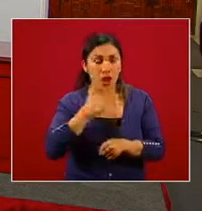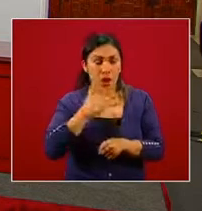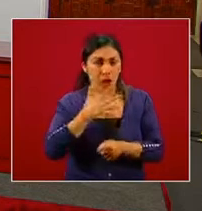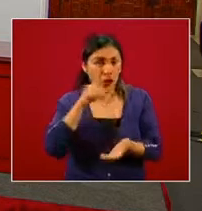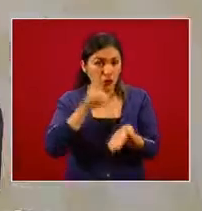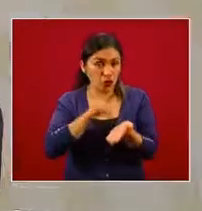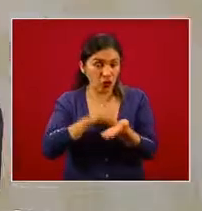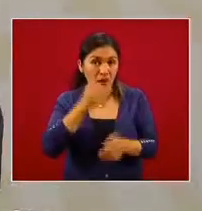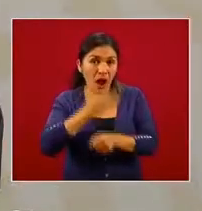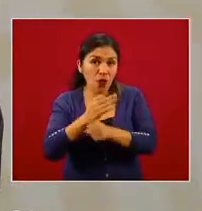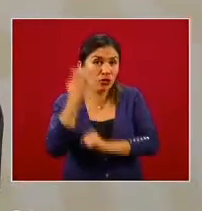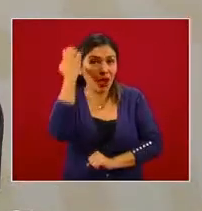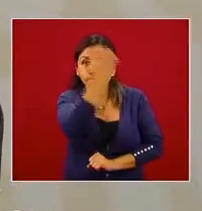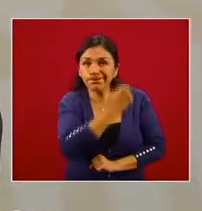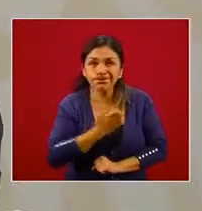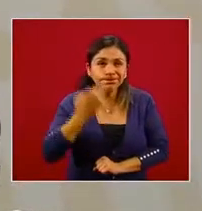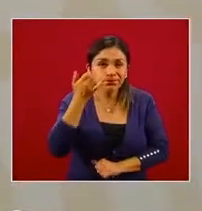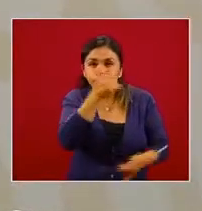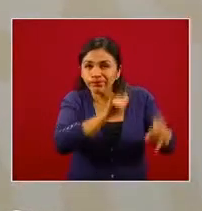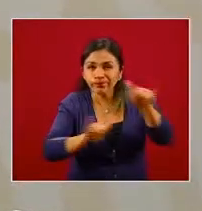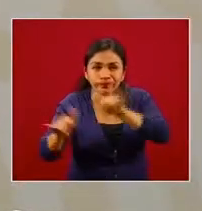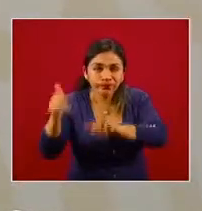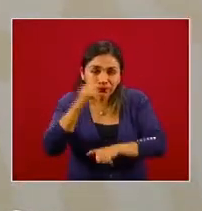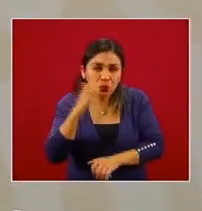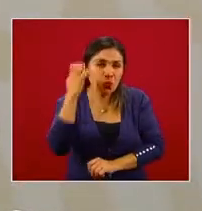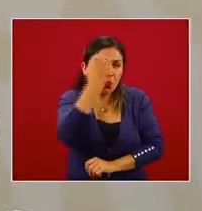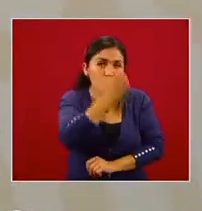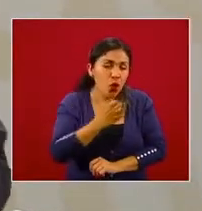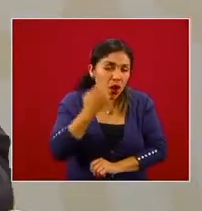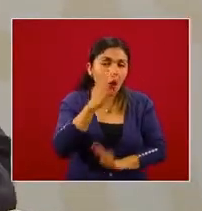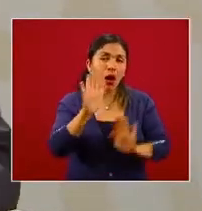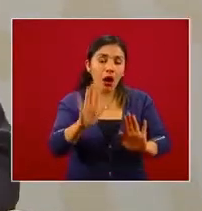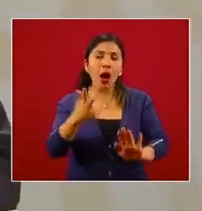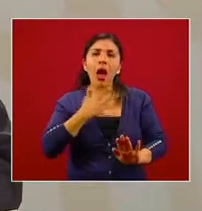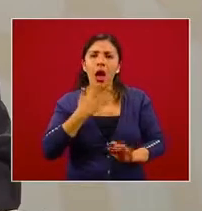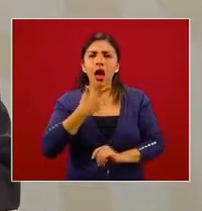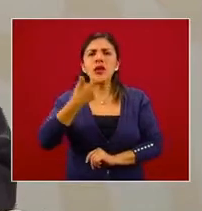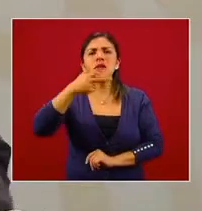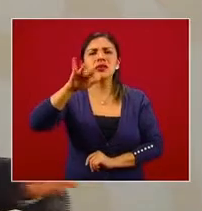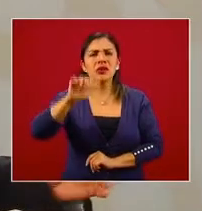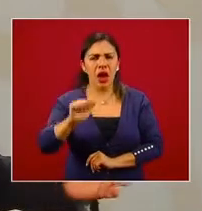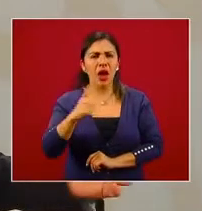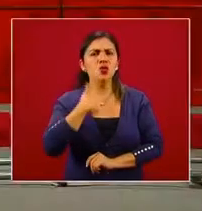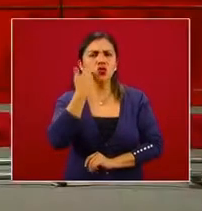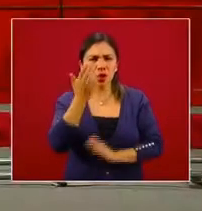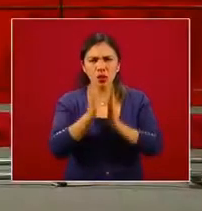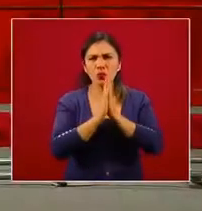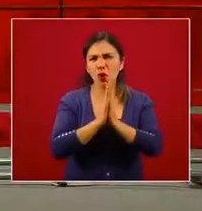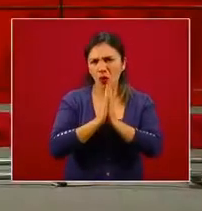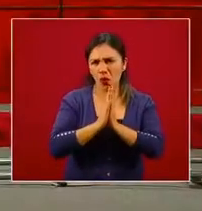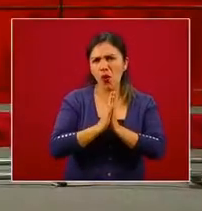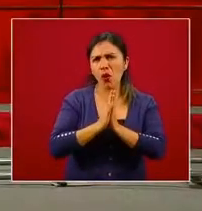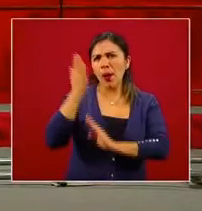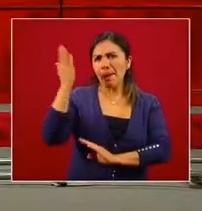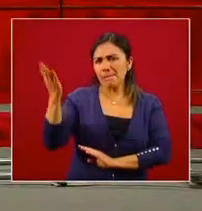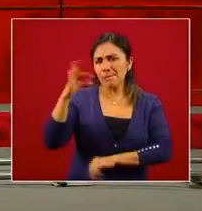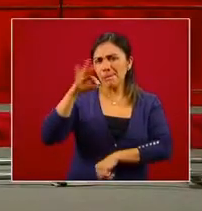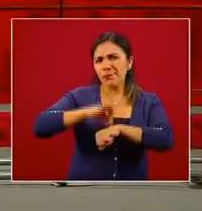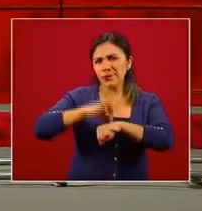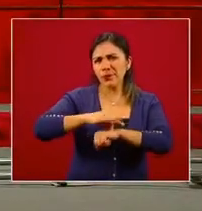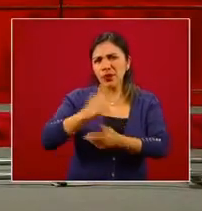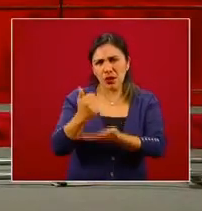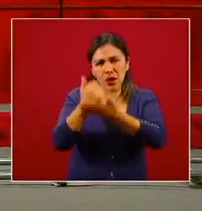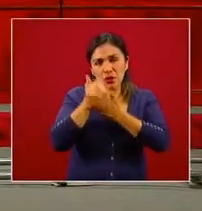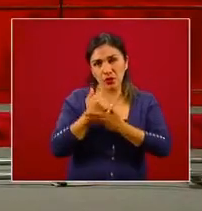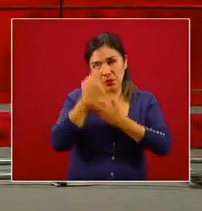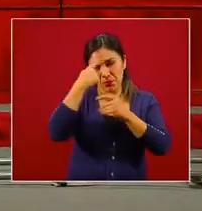in terms of drugs that are still in an experimental stage in terms of being proven, Dr. Cortez,